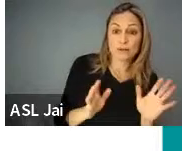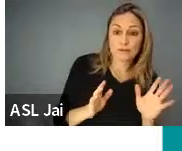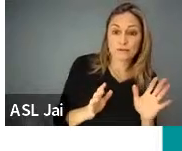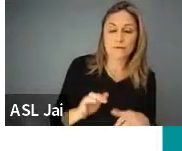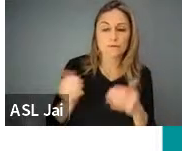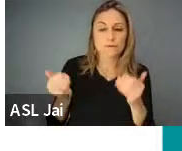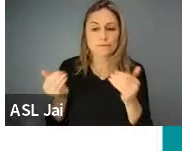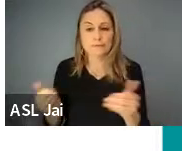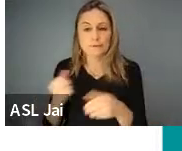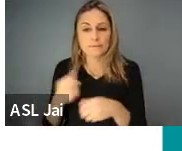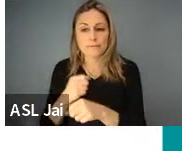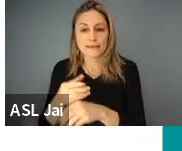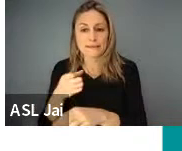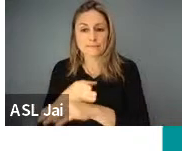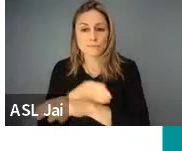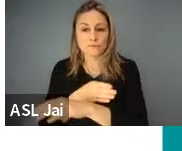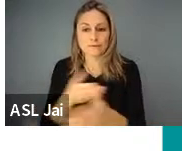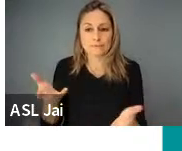improvements.